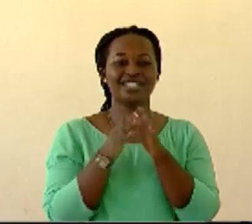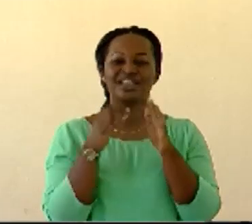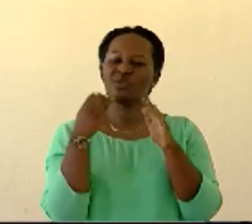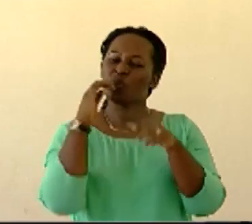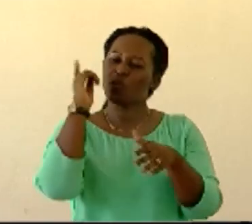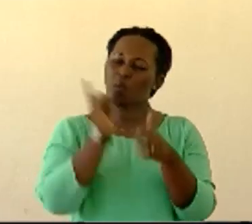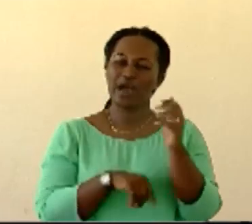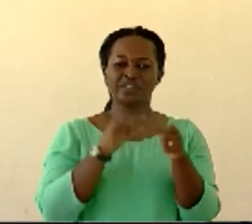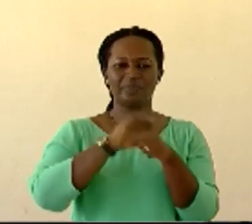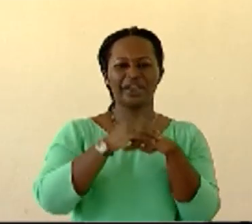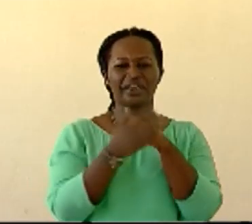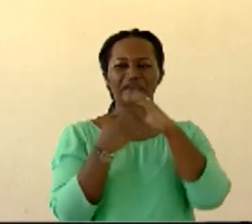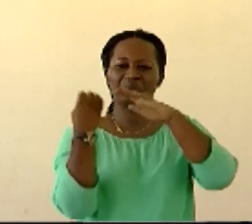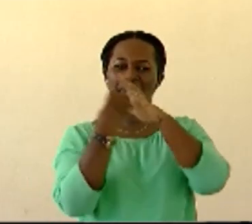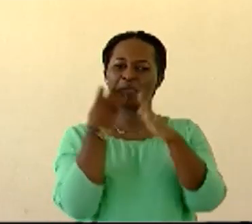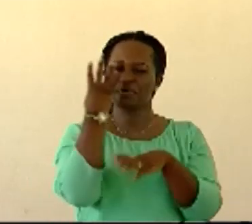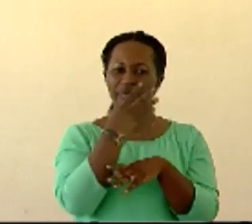beautiful?